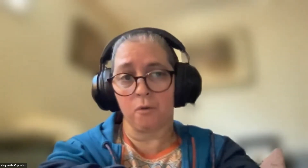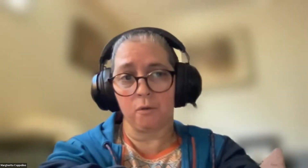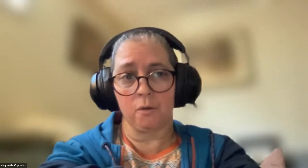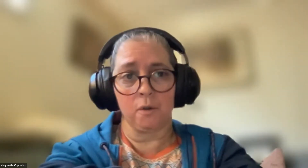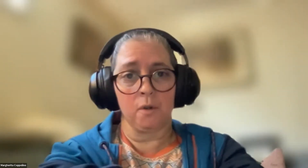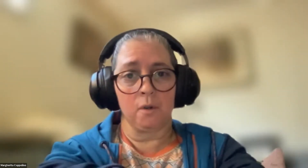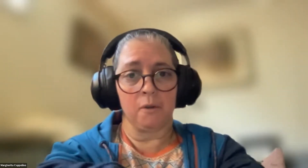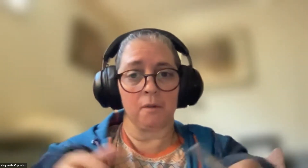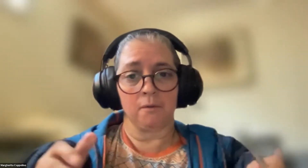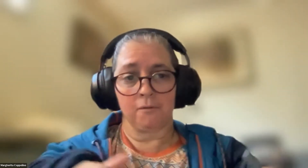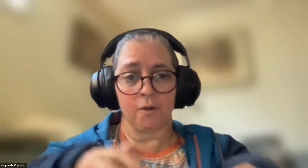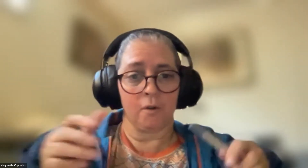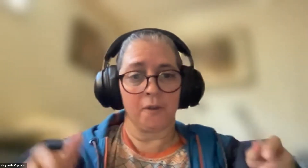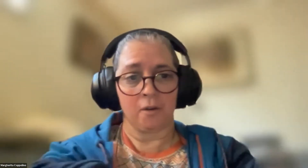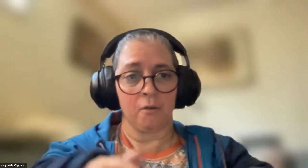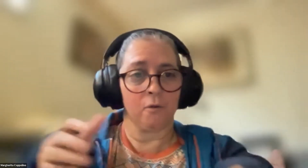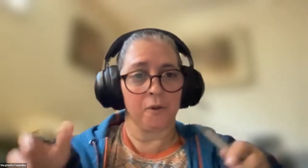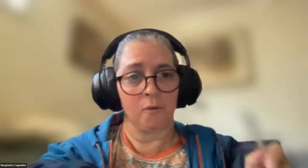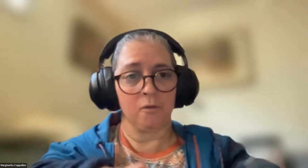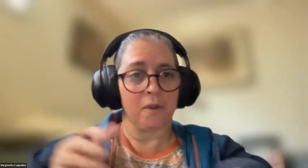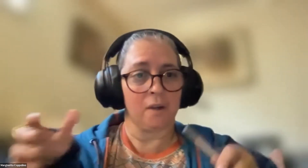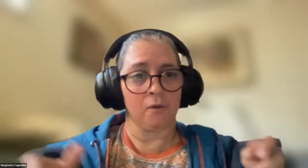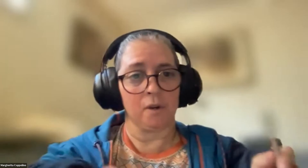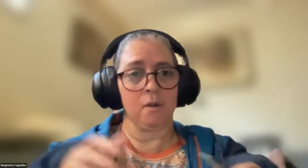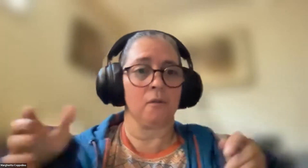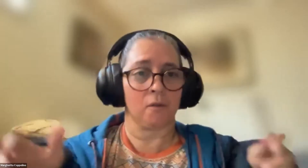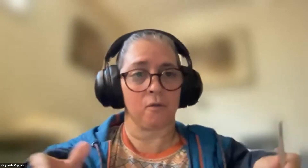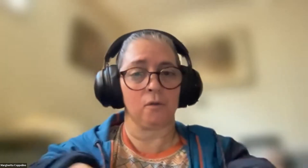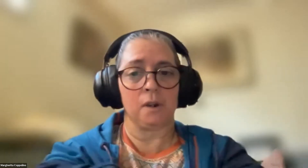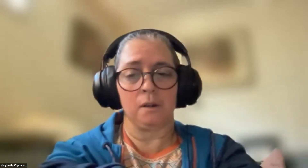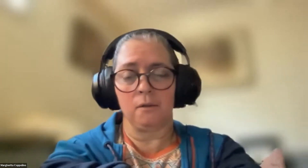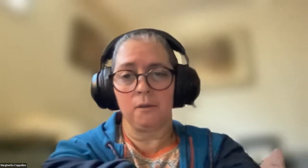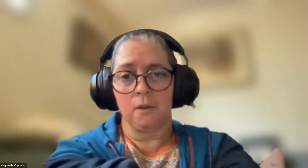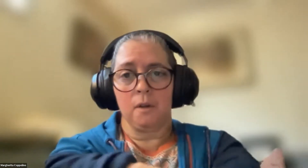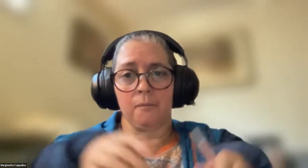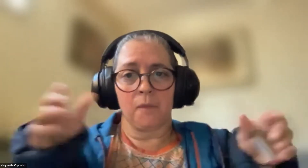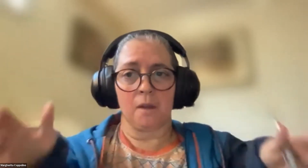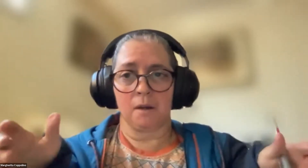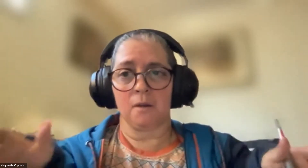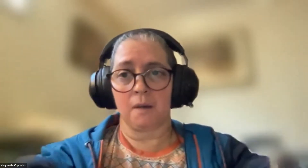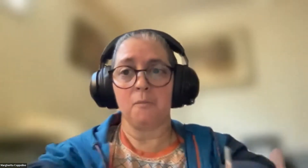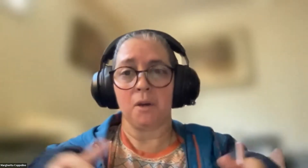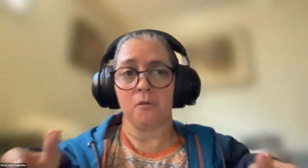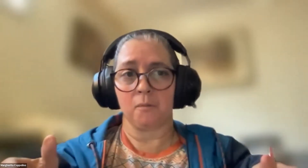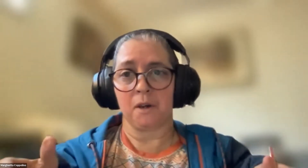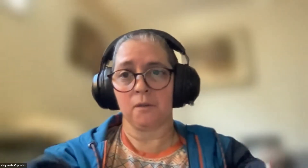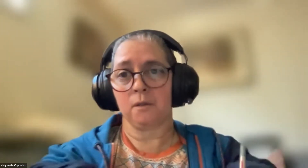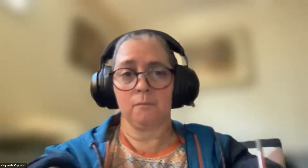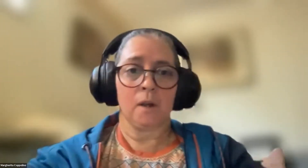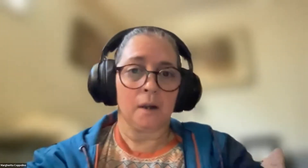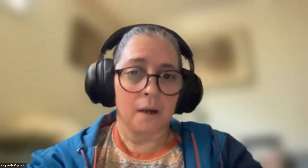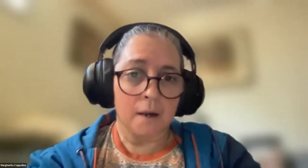other issues. But, you know, that whole thing, when you start looking at intersectional lens, it does have a major